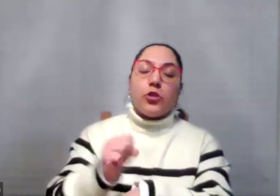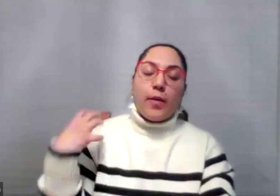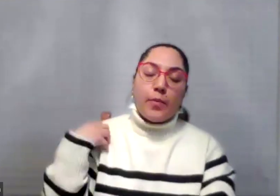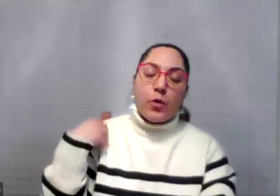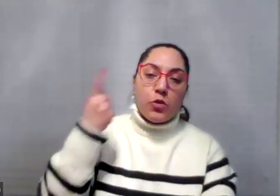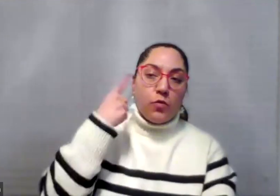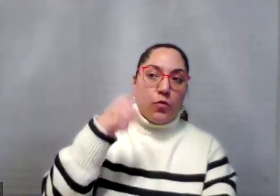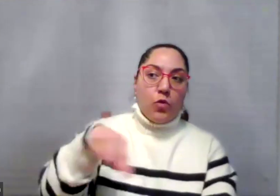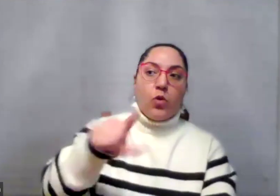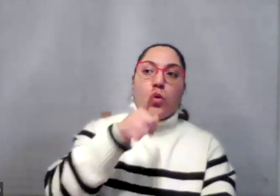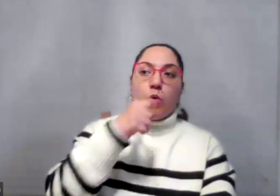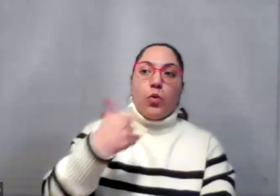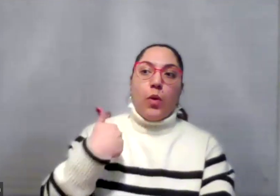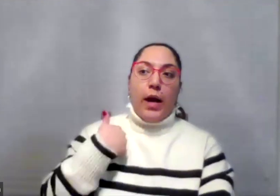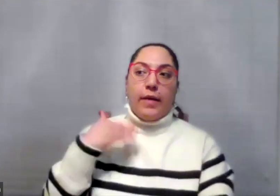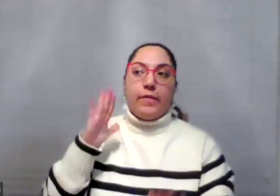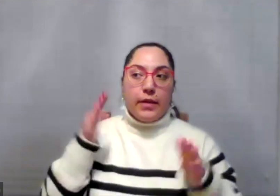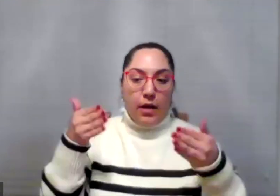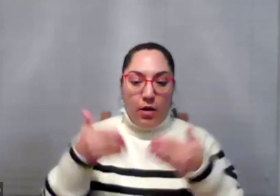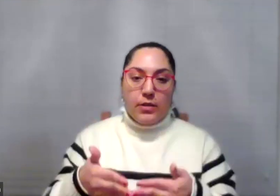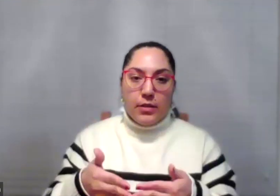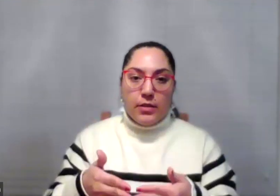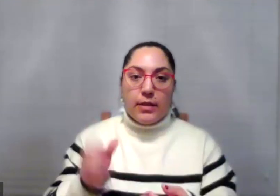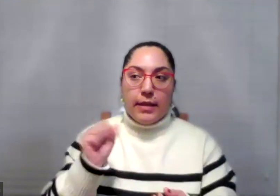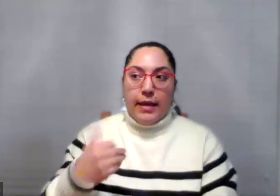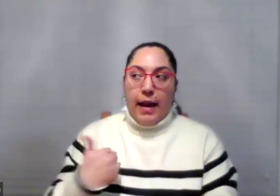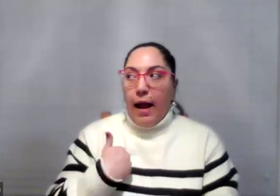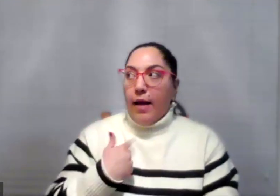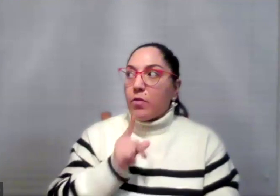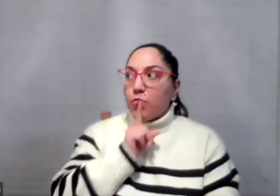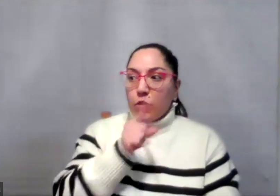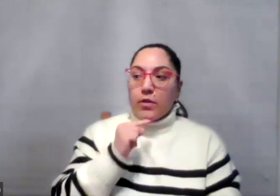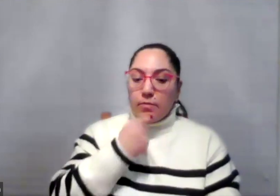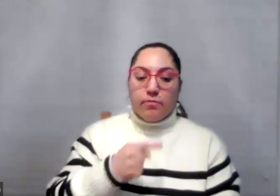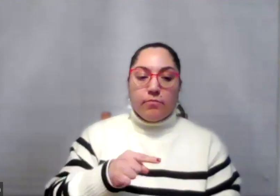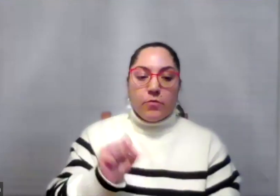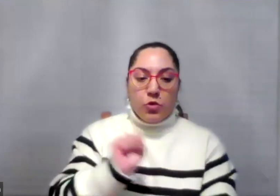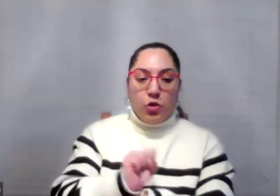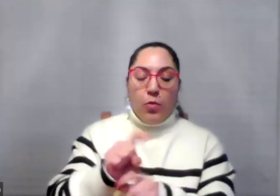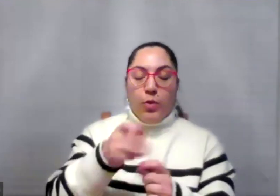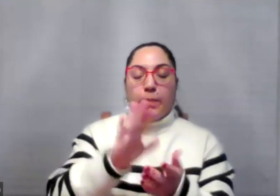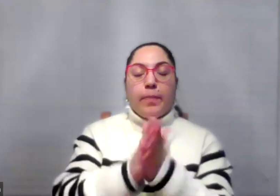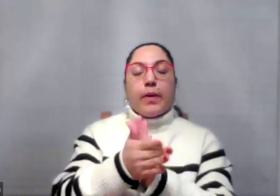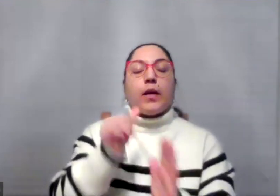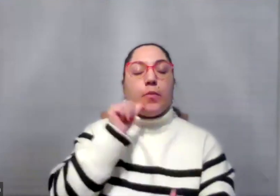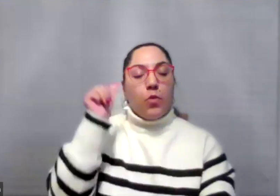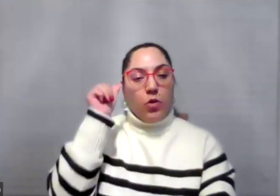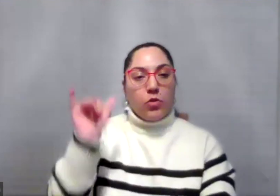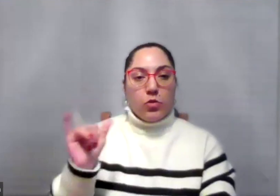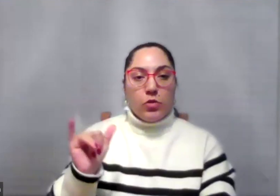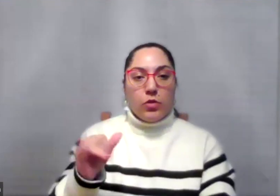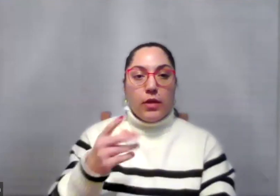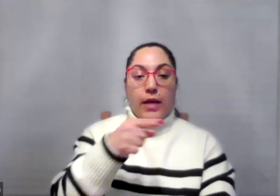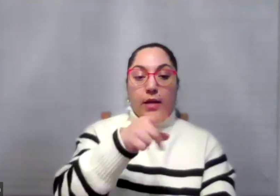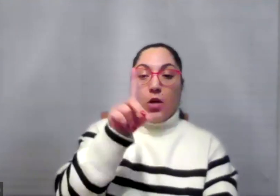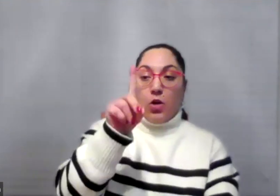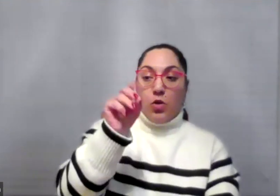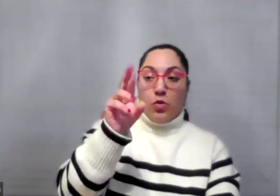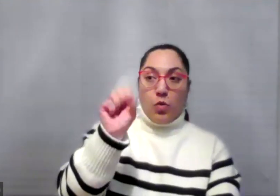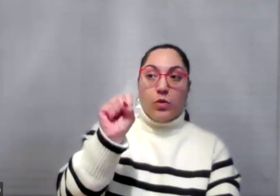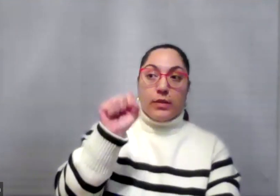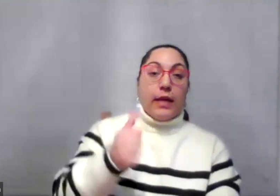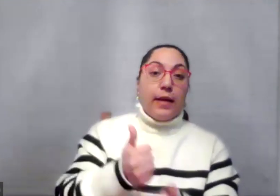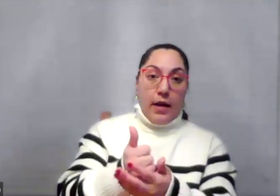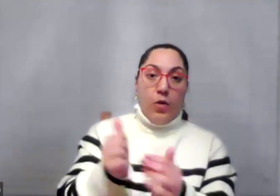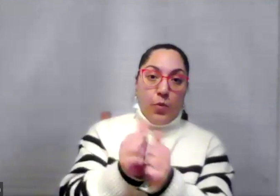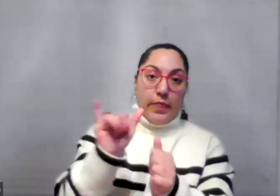services for, so that the individual can have a meaningful job when they are in adult services. And Doors can help work with them too. Doors